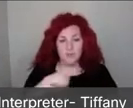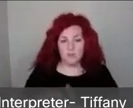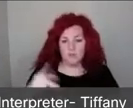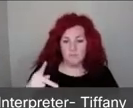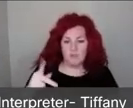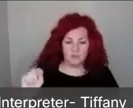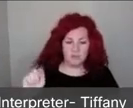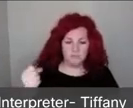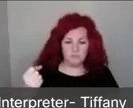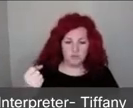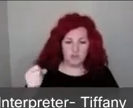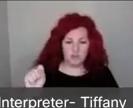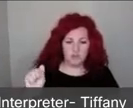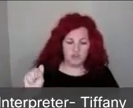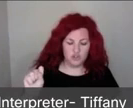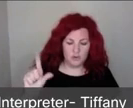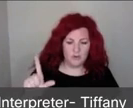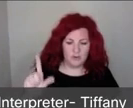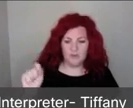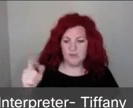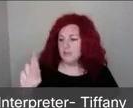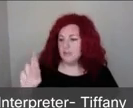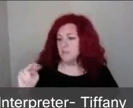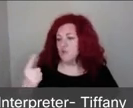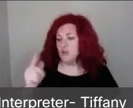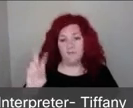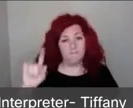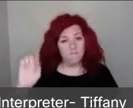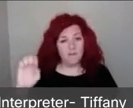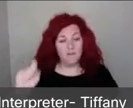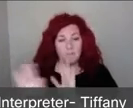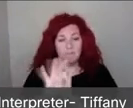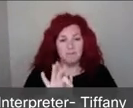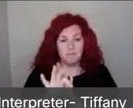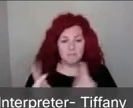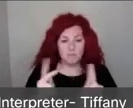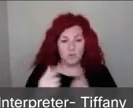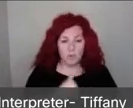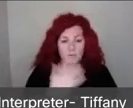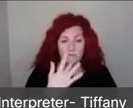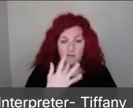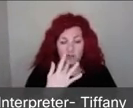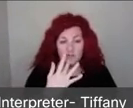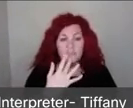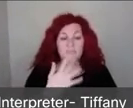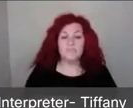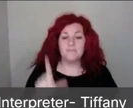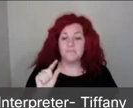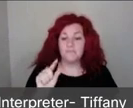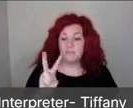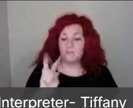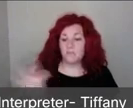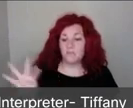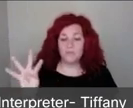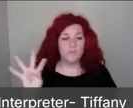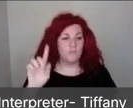Springerville, and CD2 would allow us to elect candidates of choice. In 2004, Native American voters were unable to